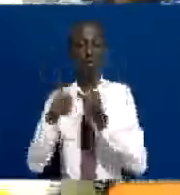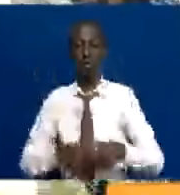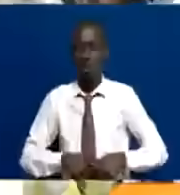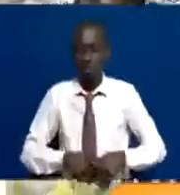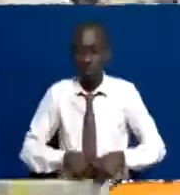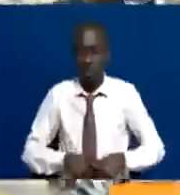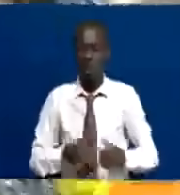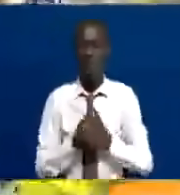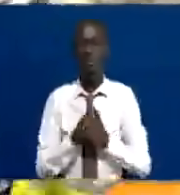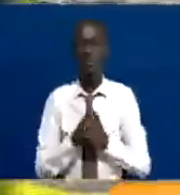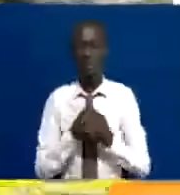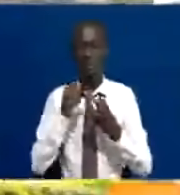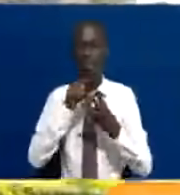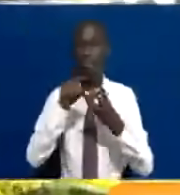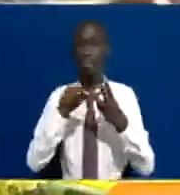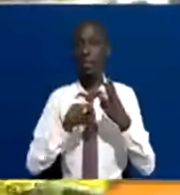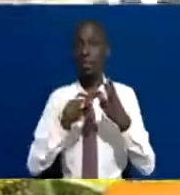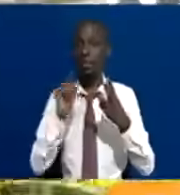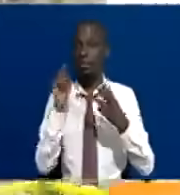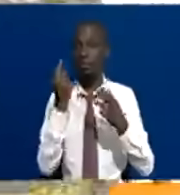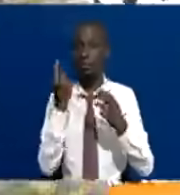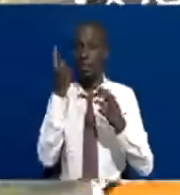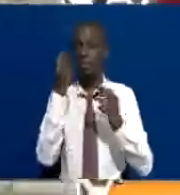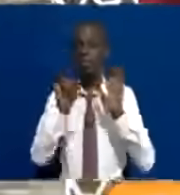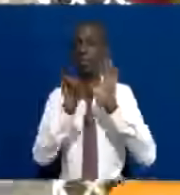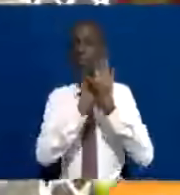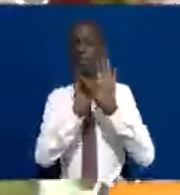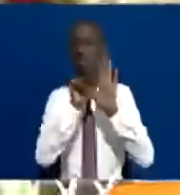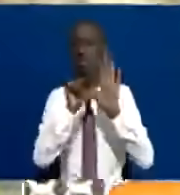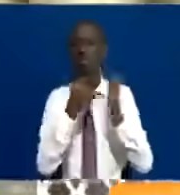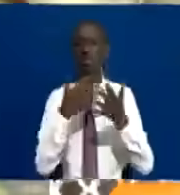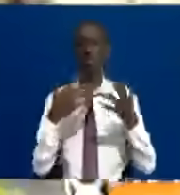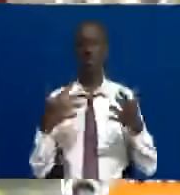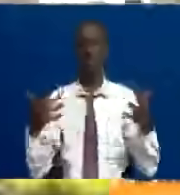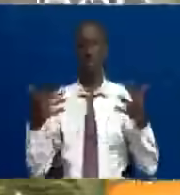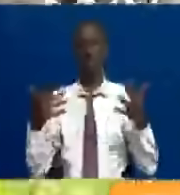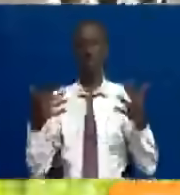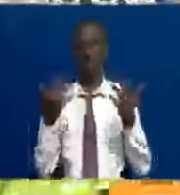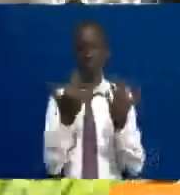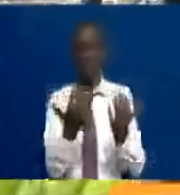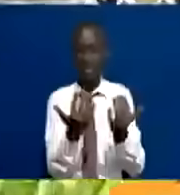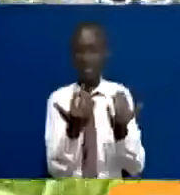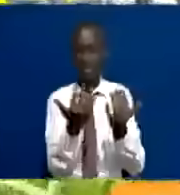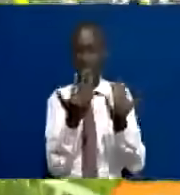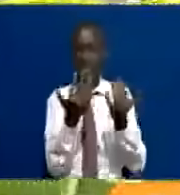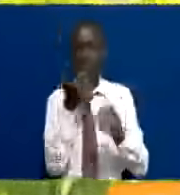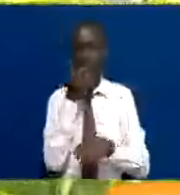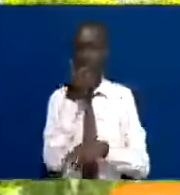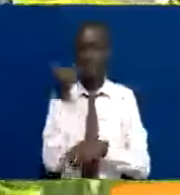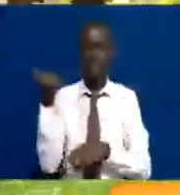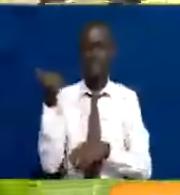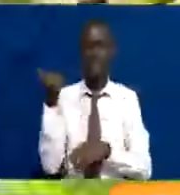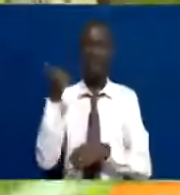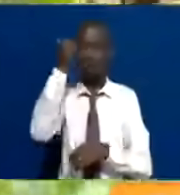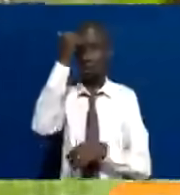innovators start by identifying the product. In this case, Bermuda grass is their preferred choice due